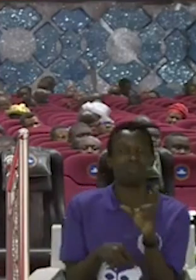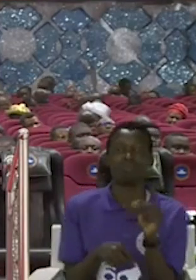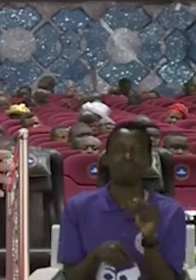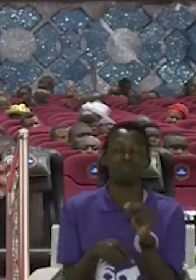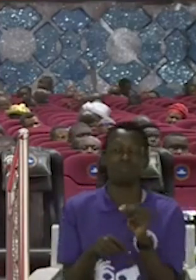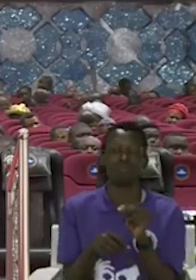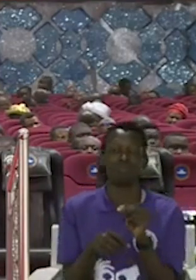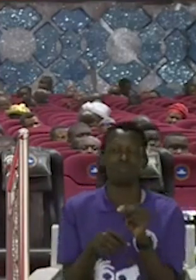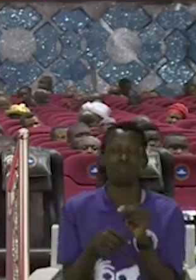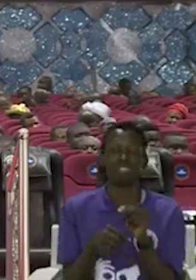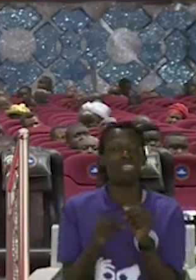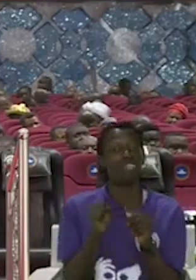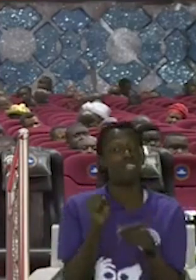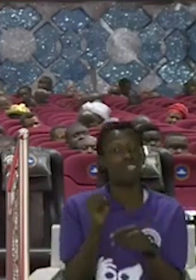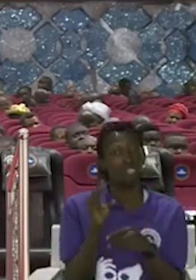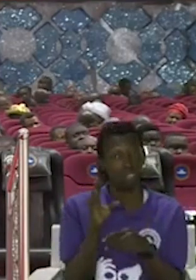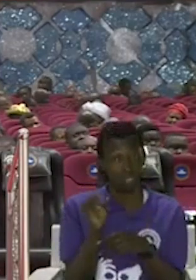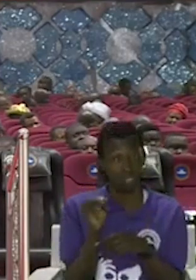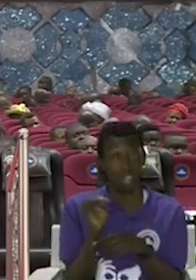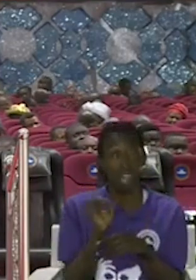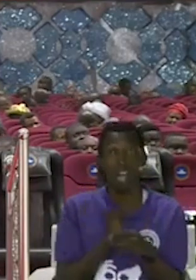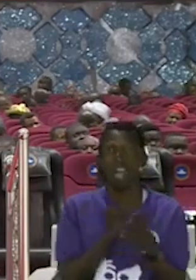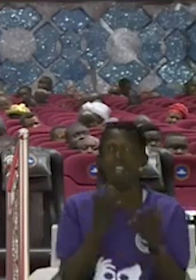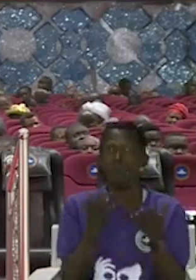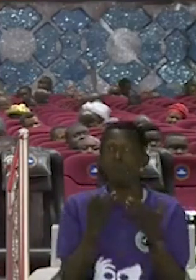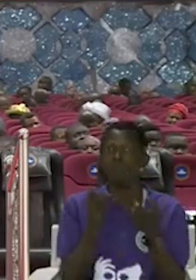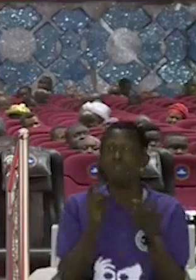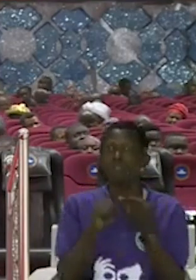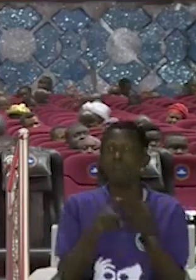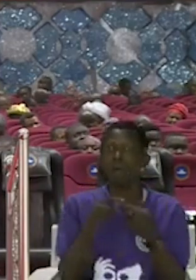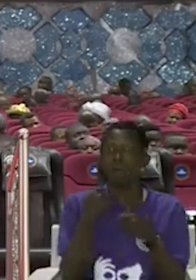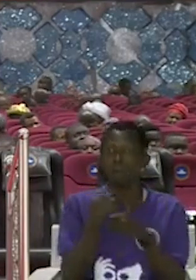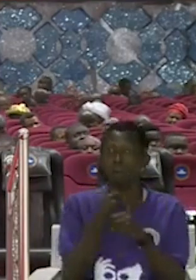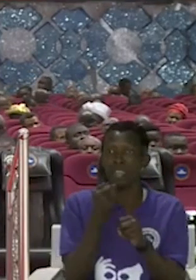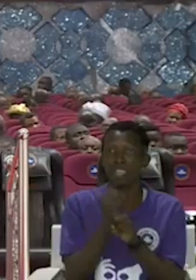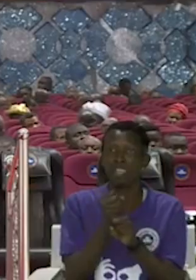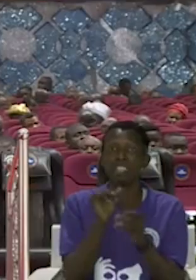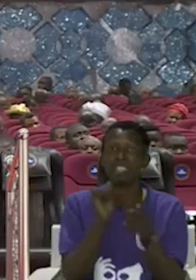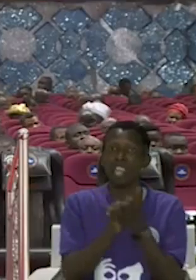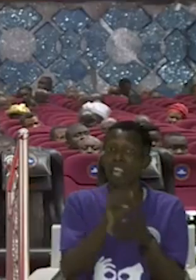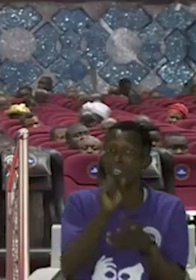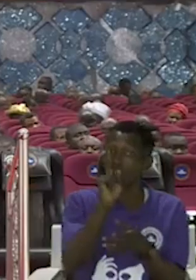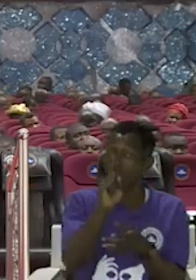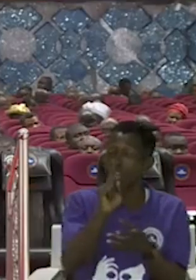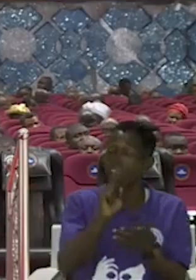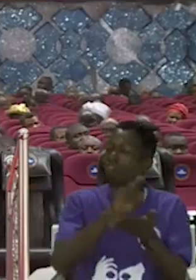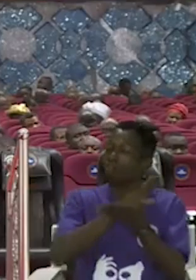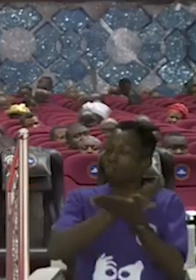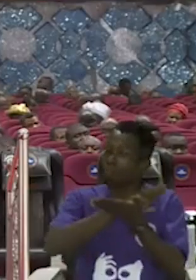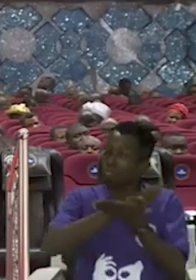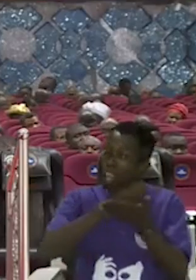And so, I want to make that one abundantly clear.